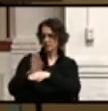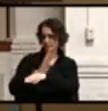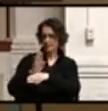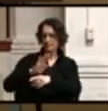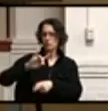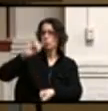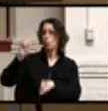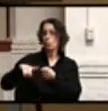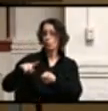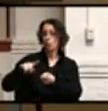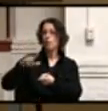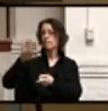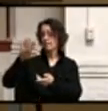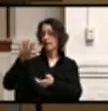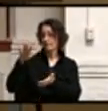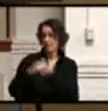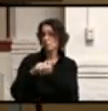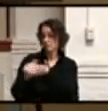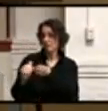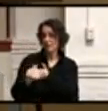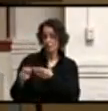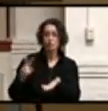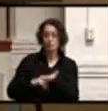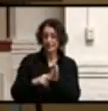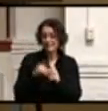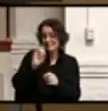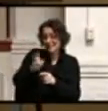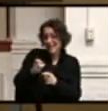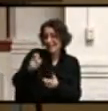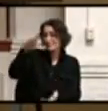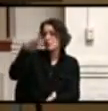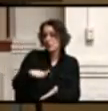worth about $57. For the personal properties? And